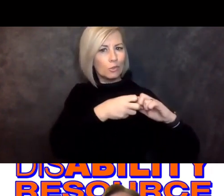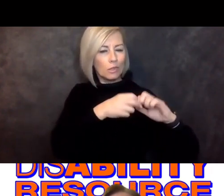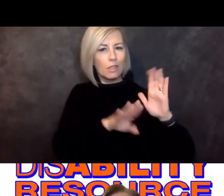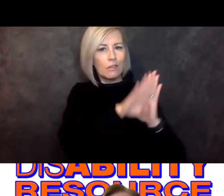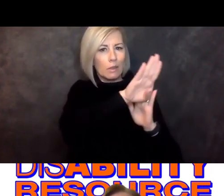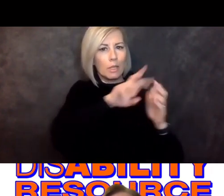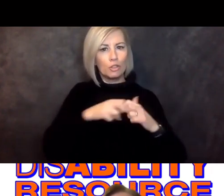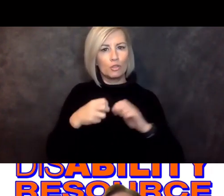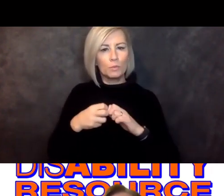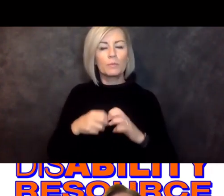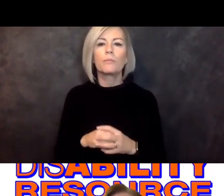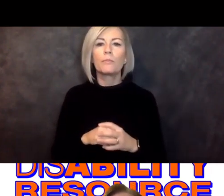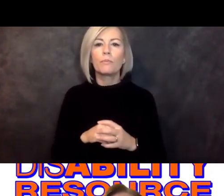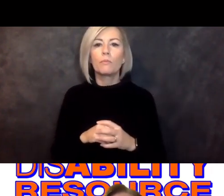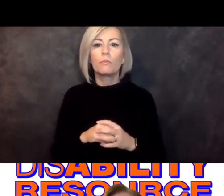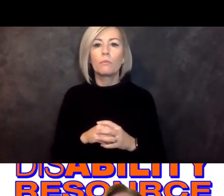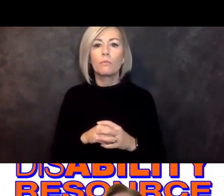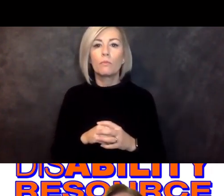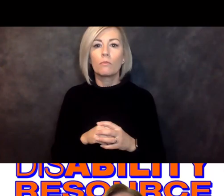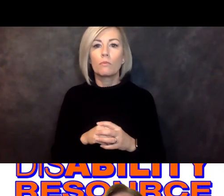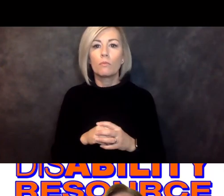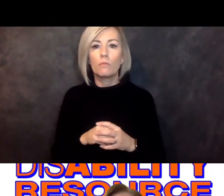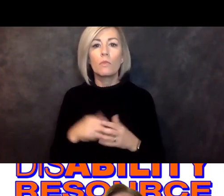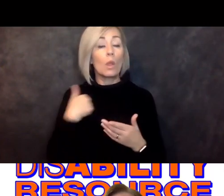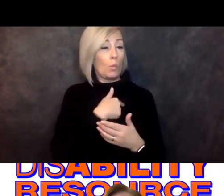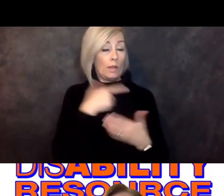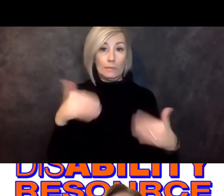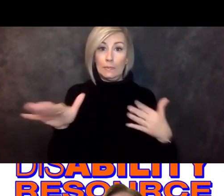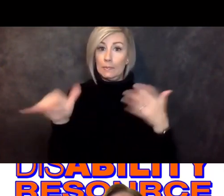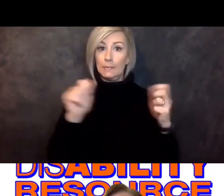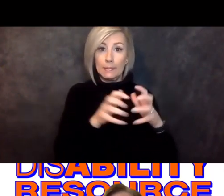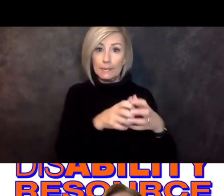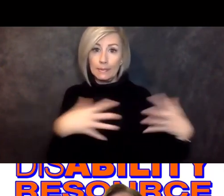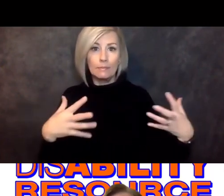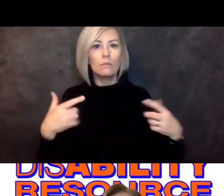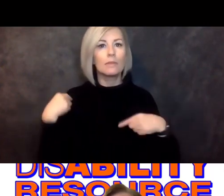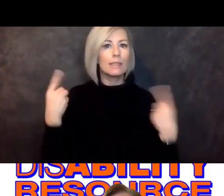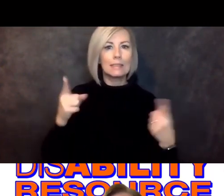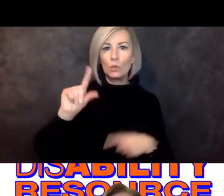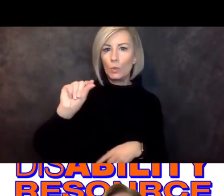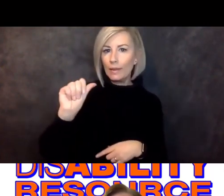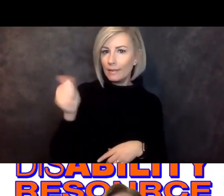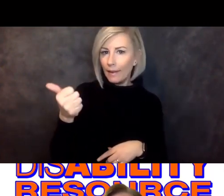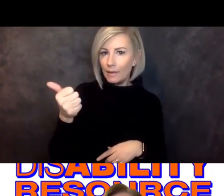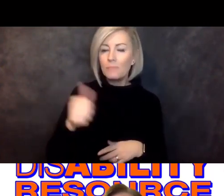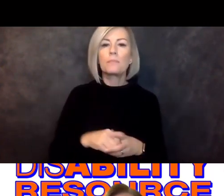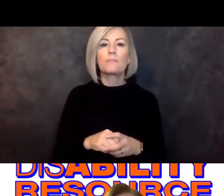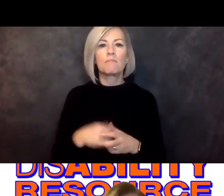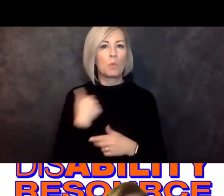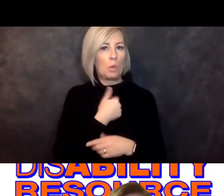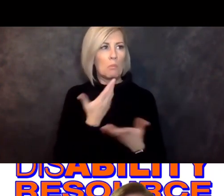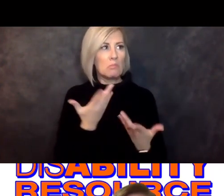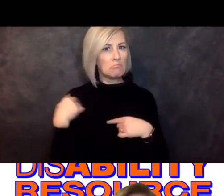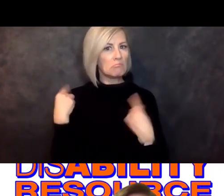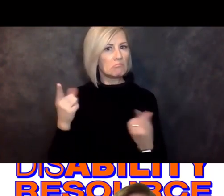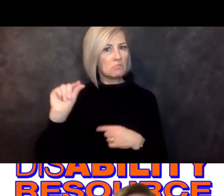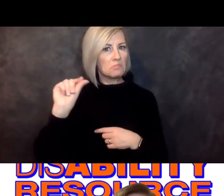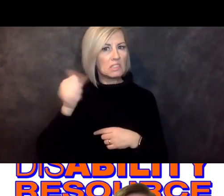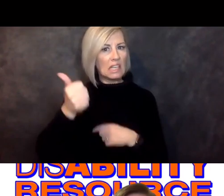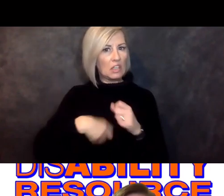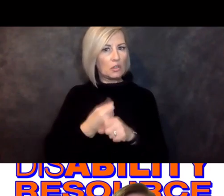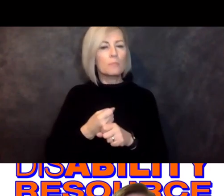issues. We've rapidly grown since 2010. We've been around for 10 years and added